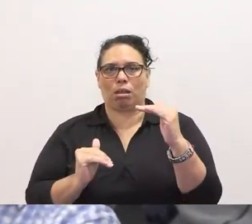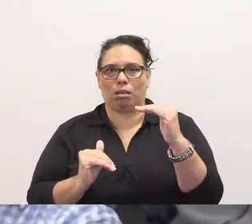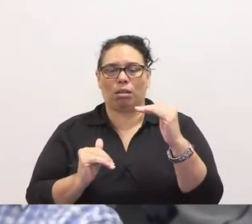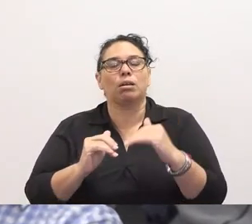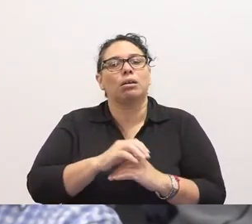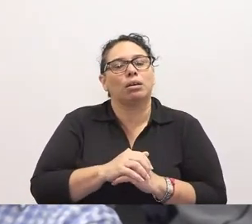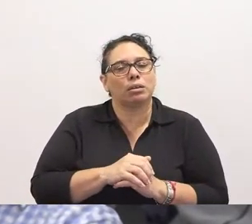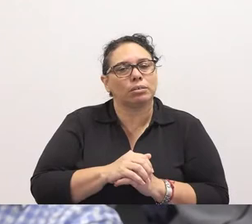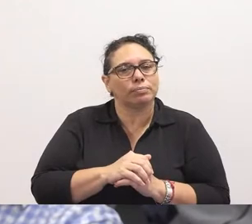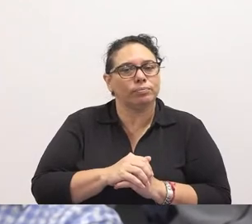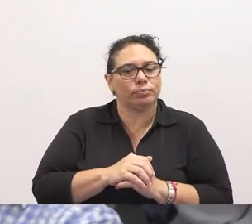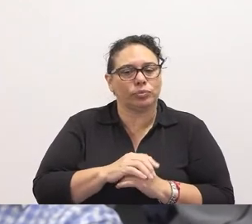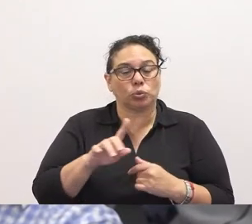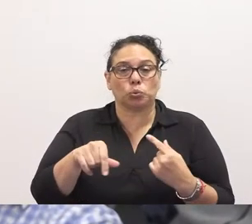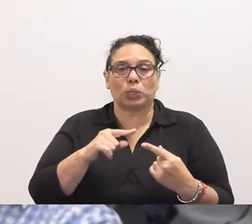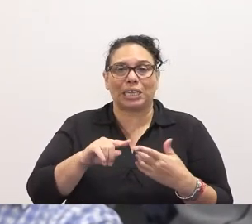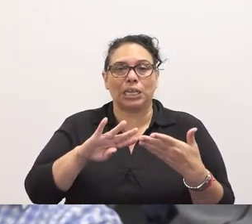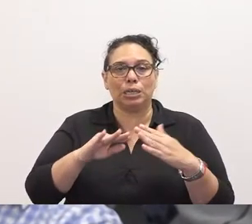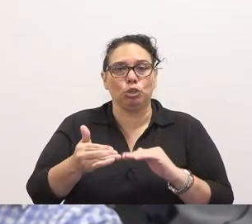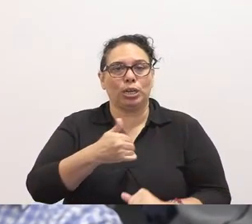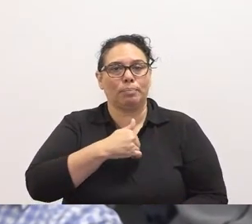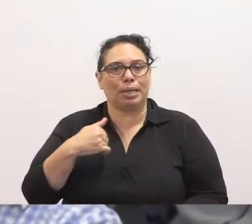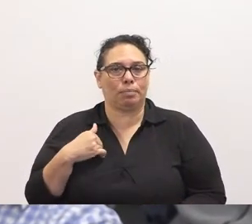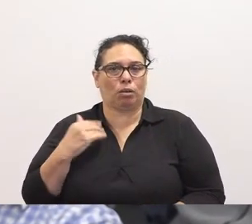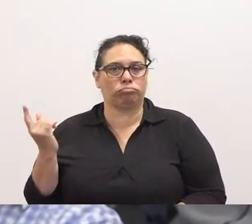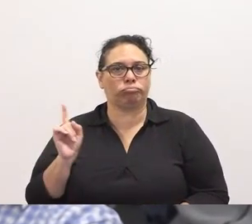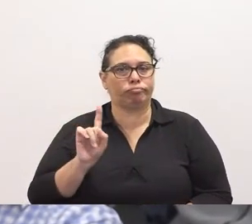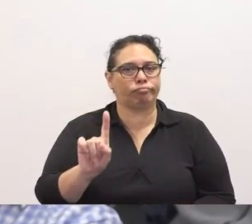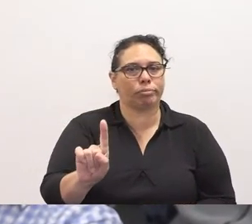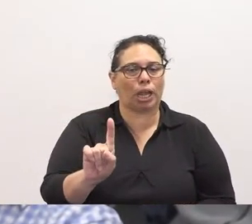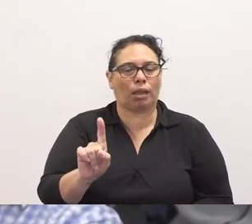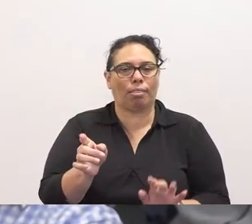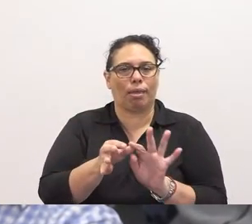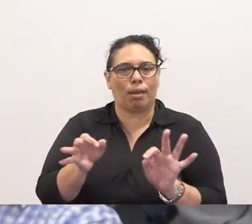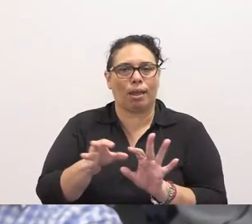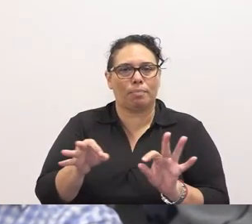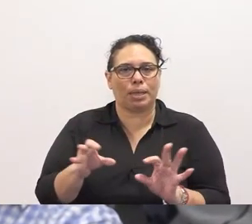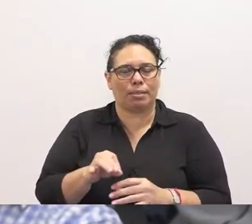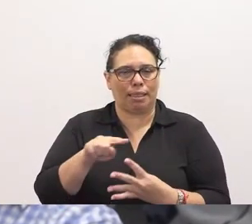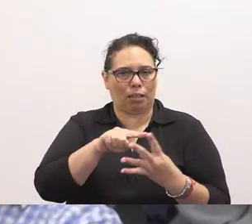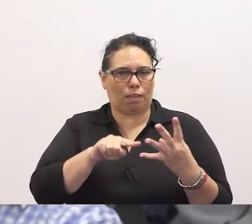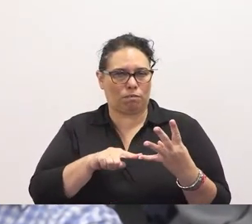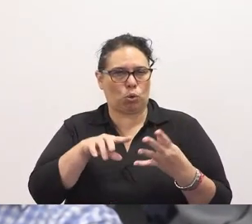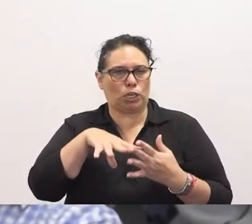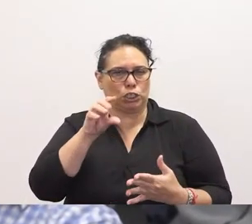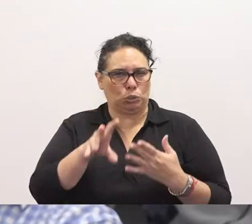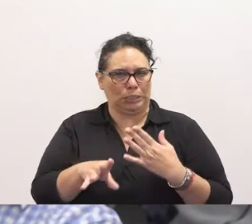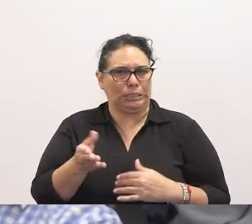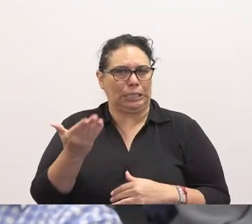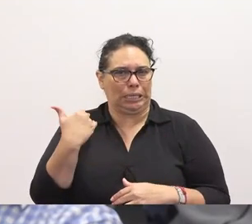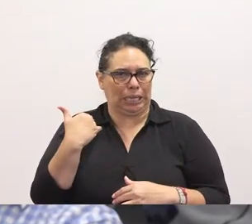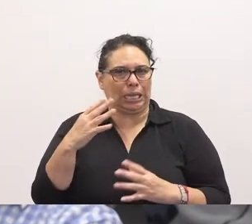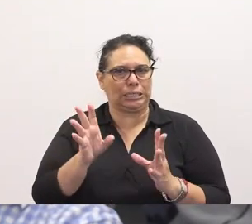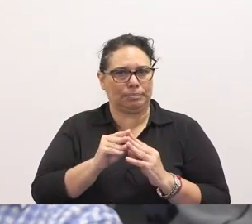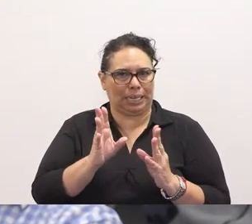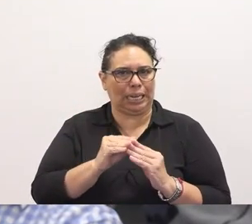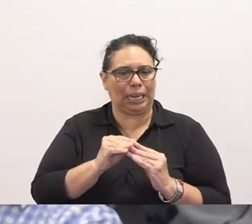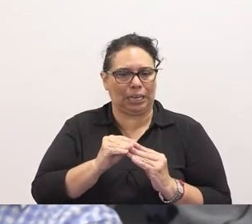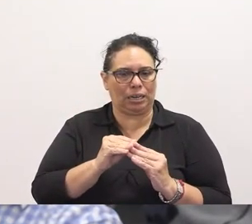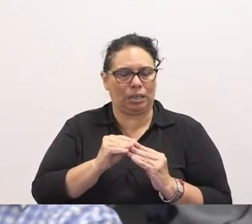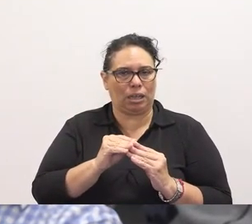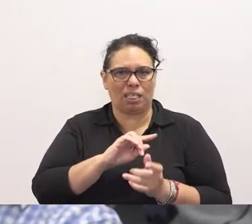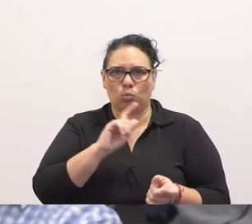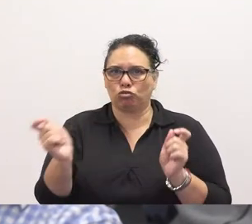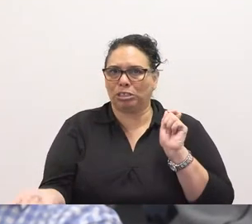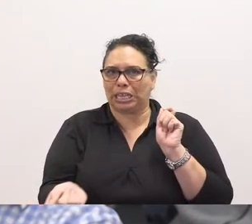even when the community members came forward to make a comment, like the 4 students did at the last meeting, there was